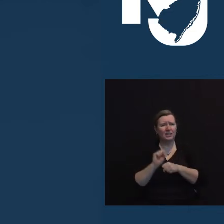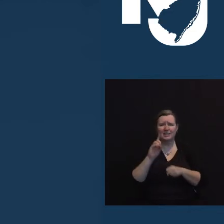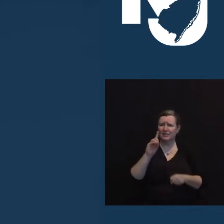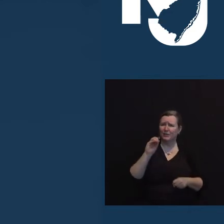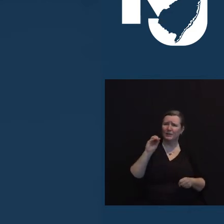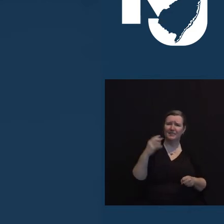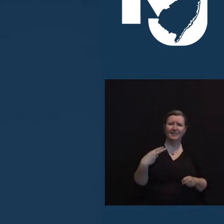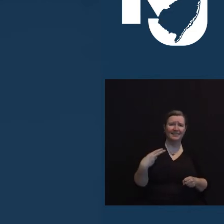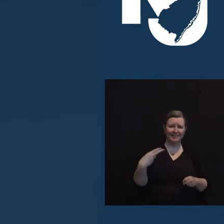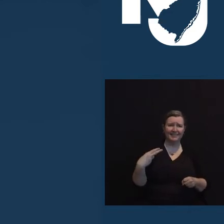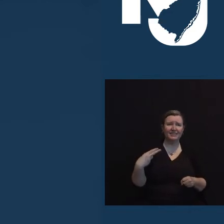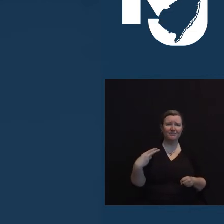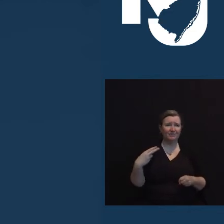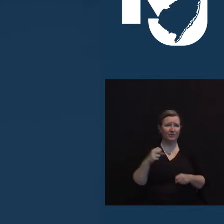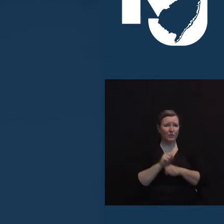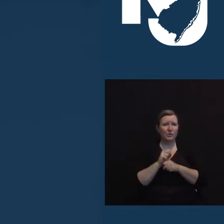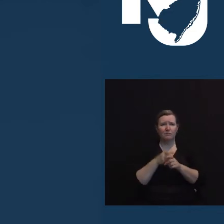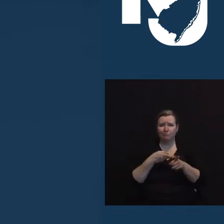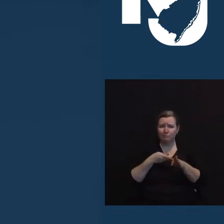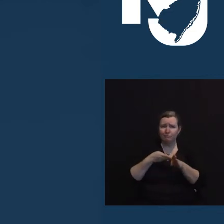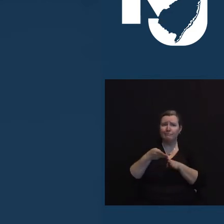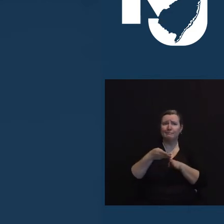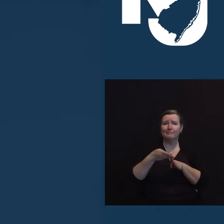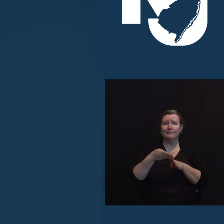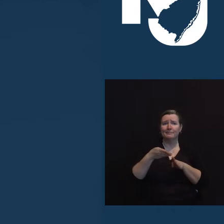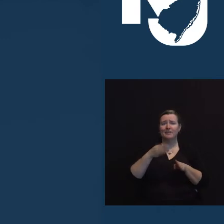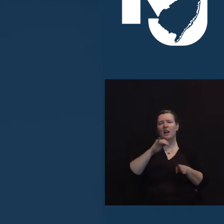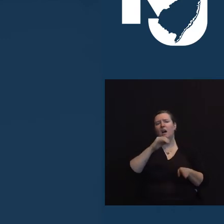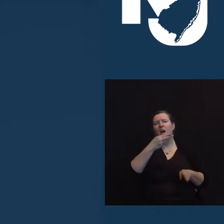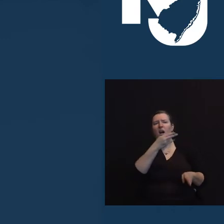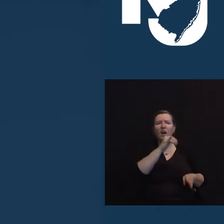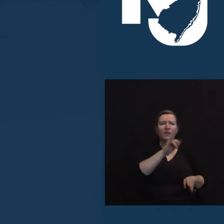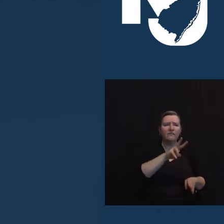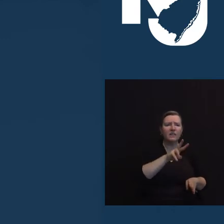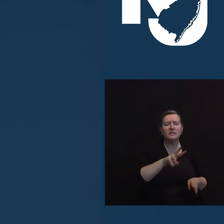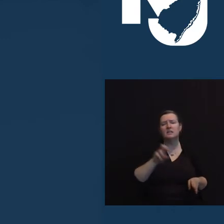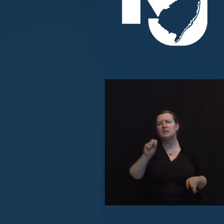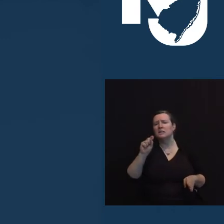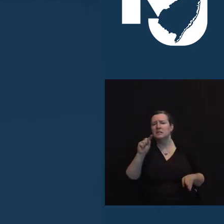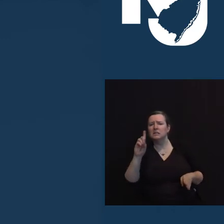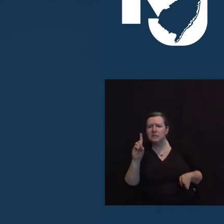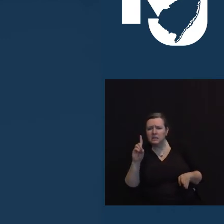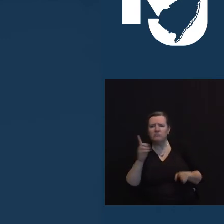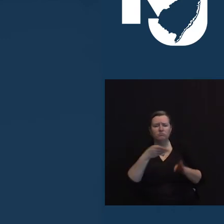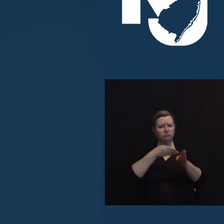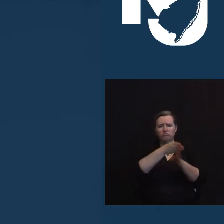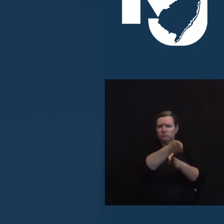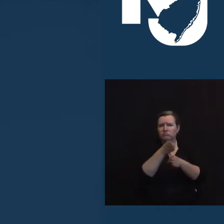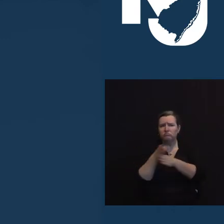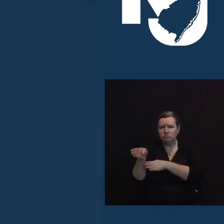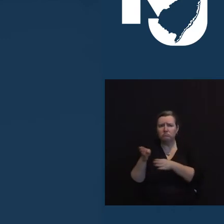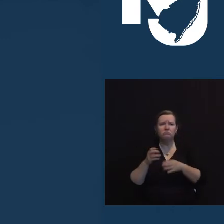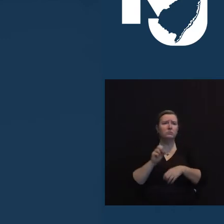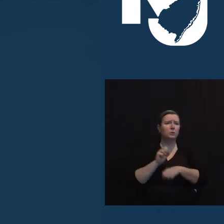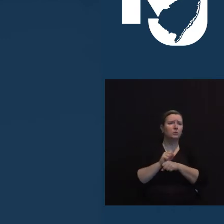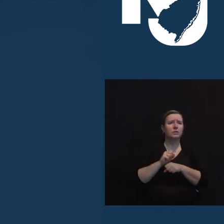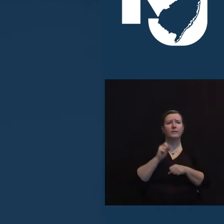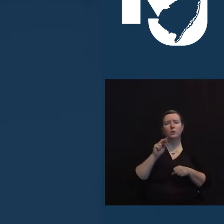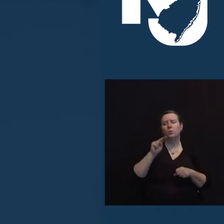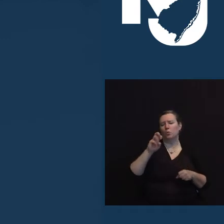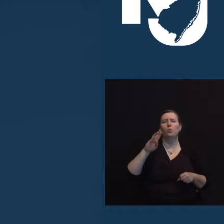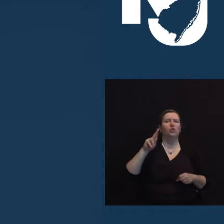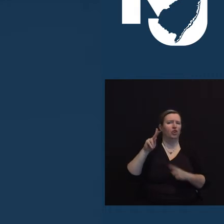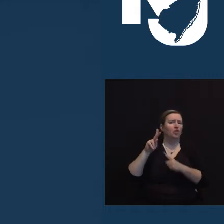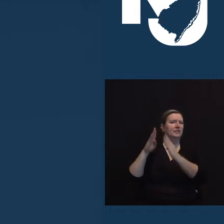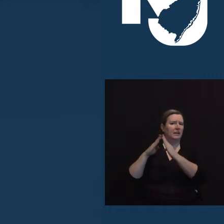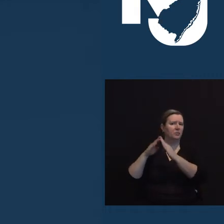of HIV, STD, and TB Services offices in Newark. She was a proud member of CWA and served as the